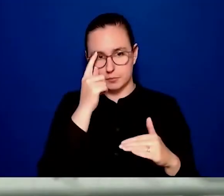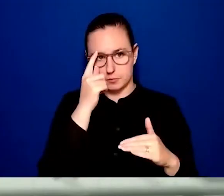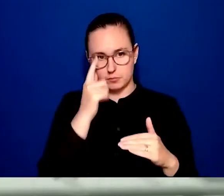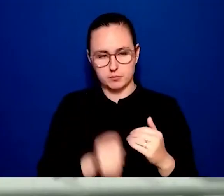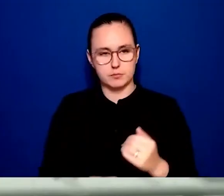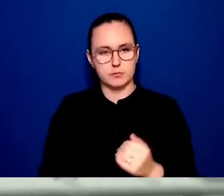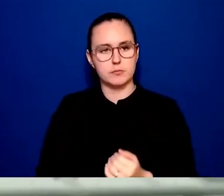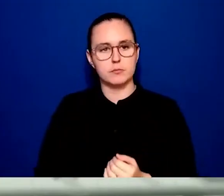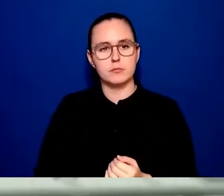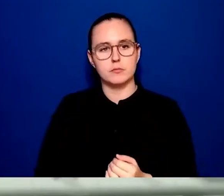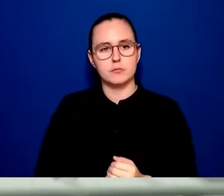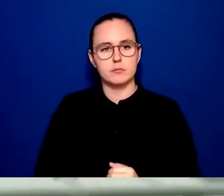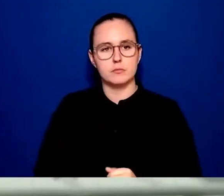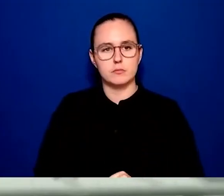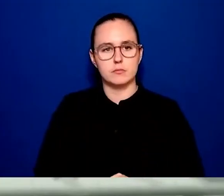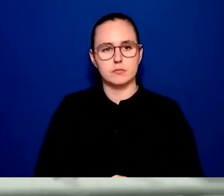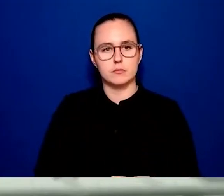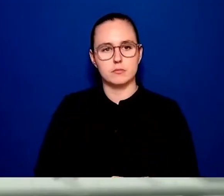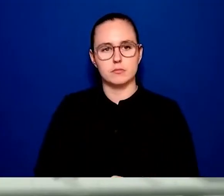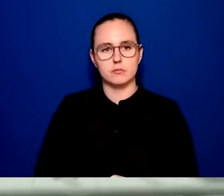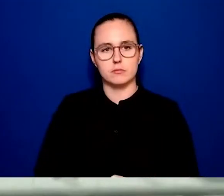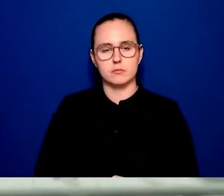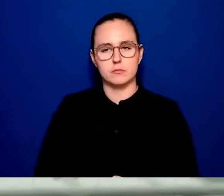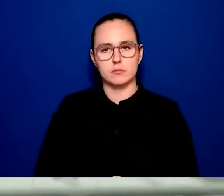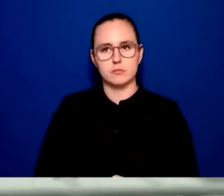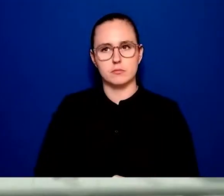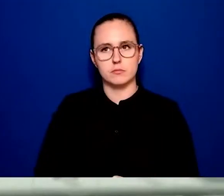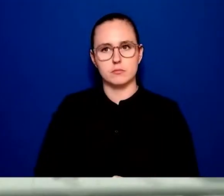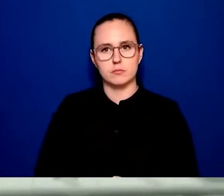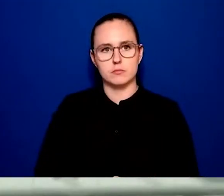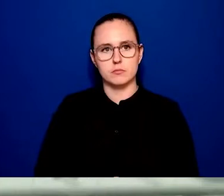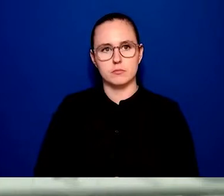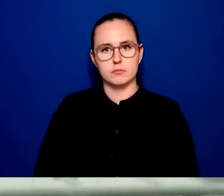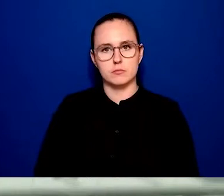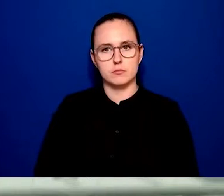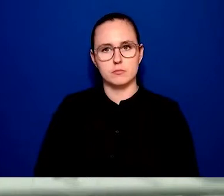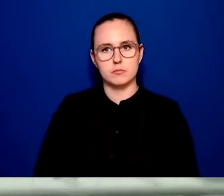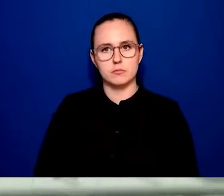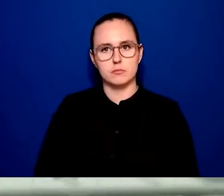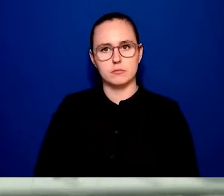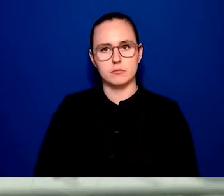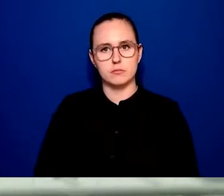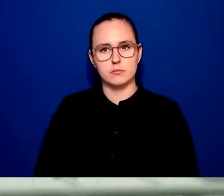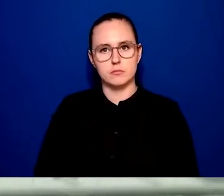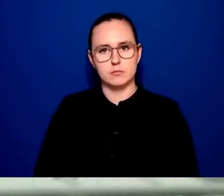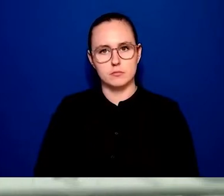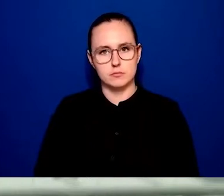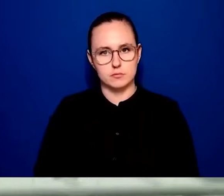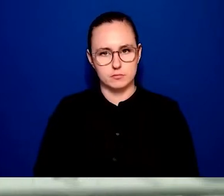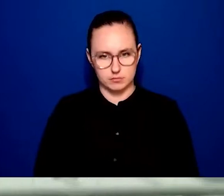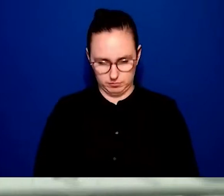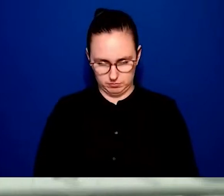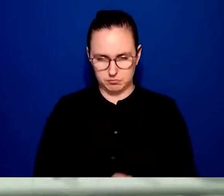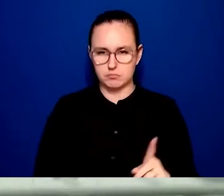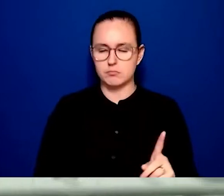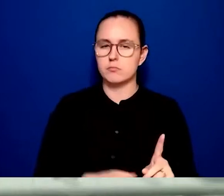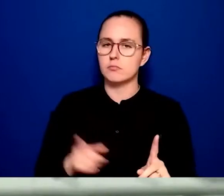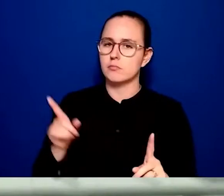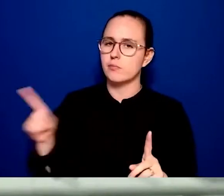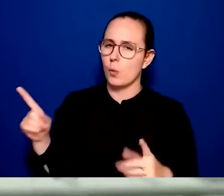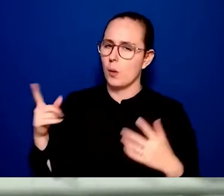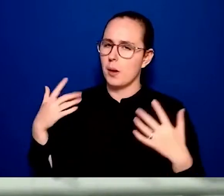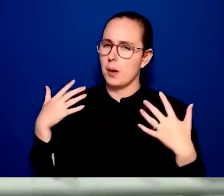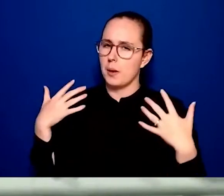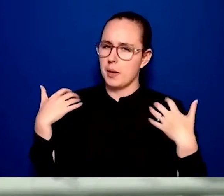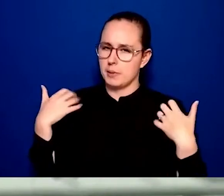Thank you. This is a question for the Minister of Health. We've been hearing reports over the weekend about people being on hold with